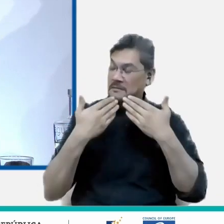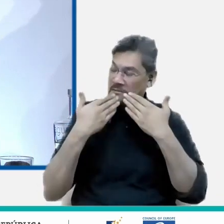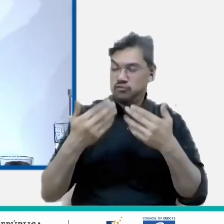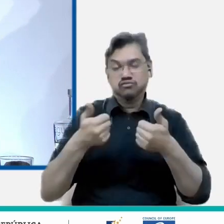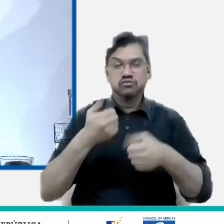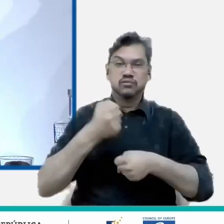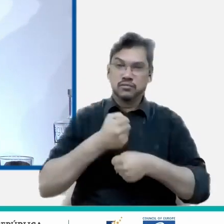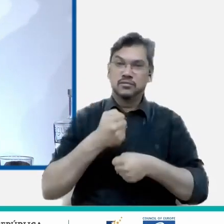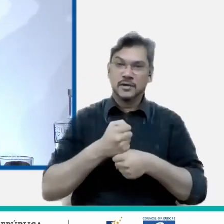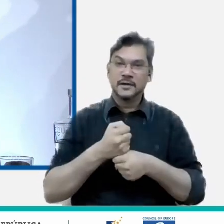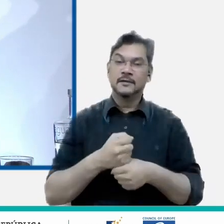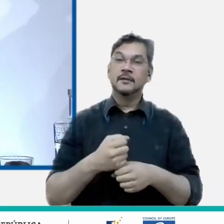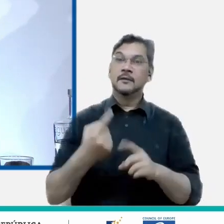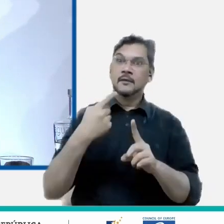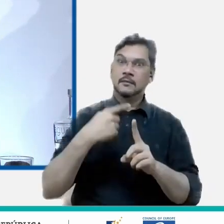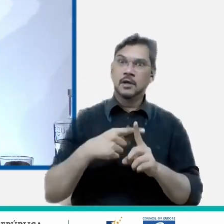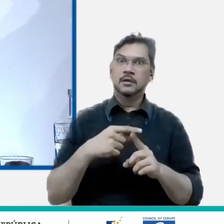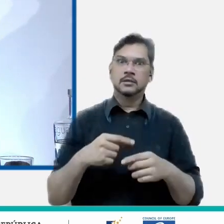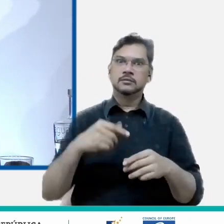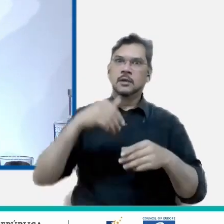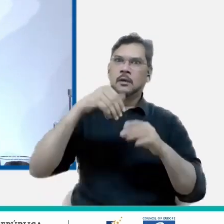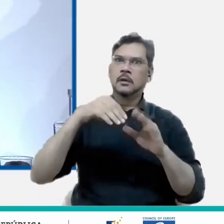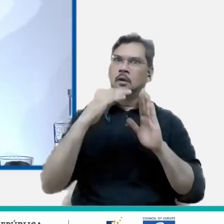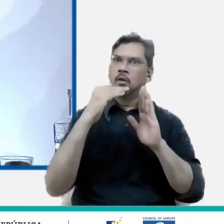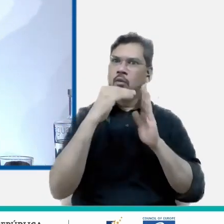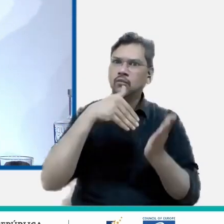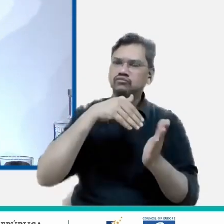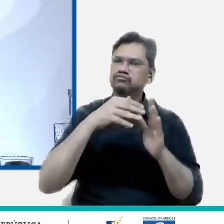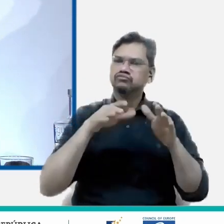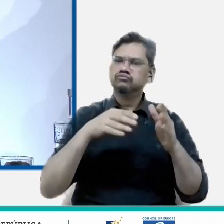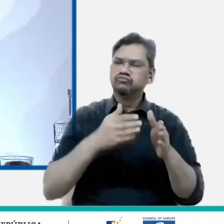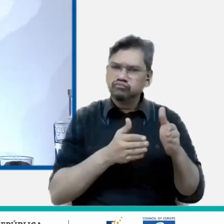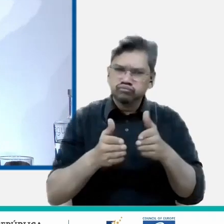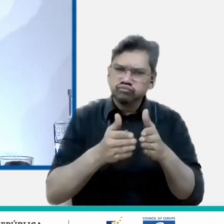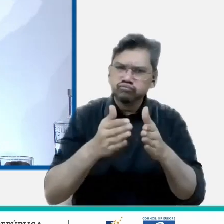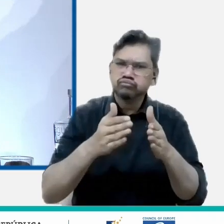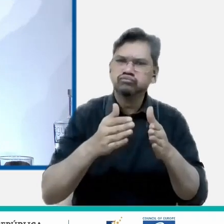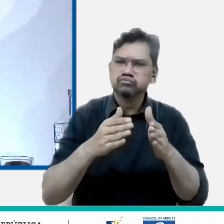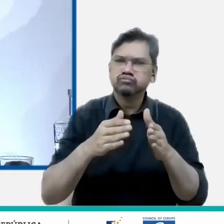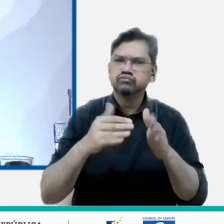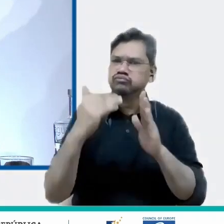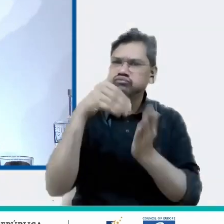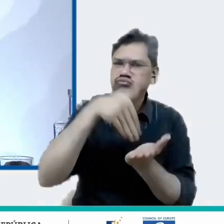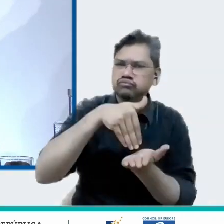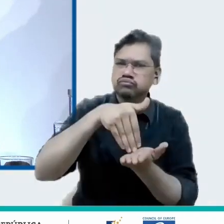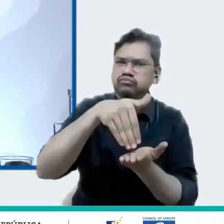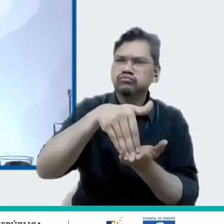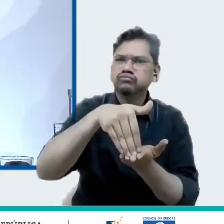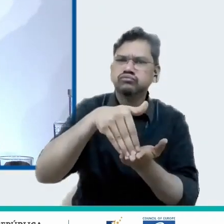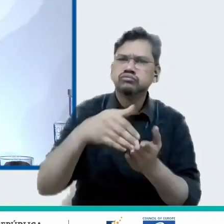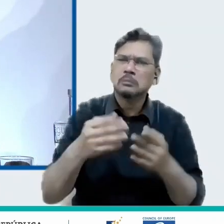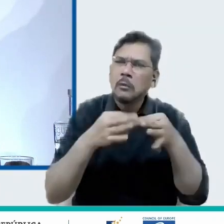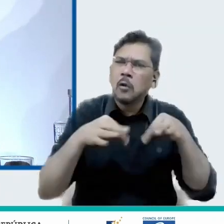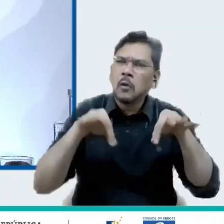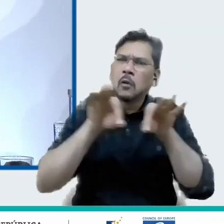roadmap. And I'm sure that all participants at this conference have the opportunity to consult the document, which is online, for